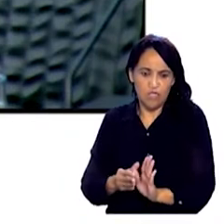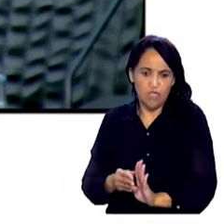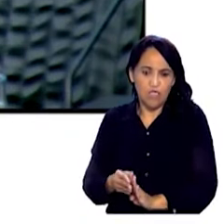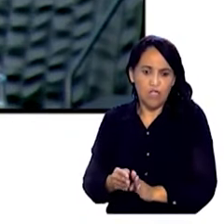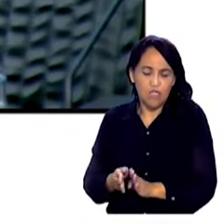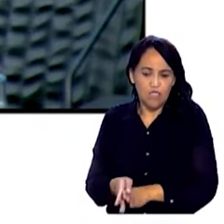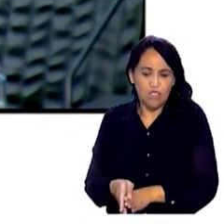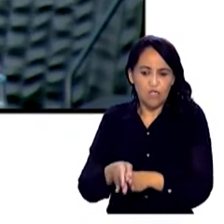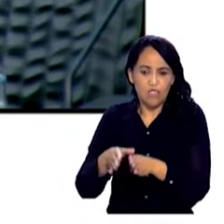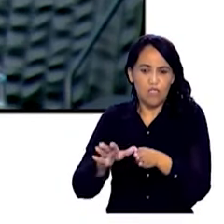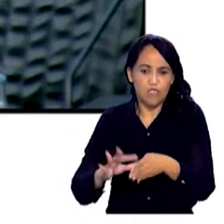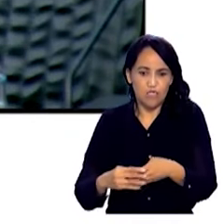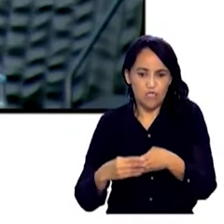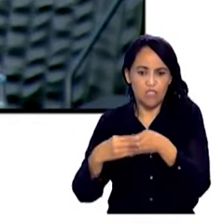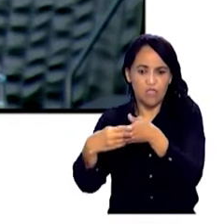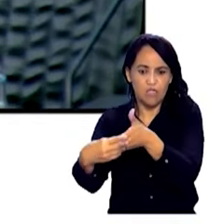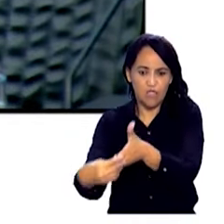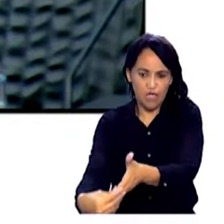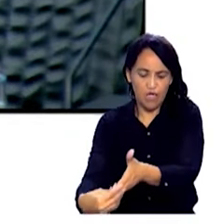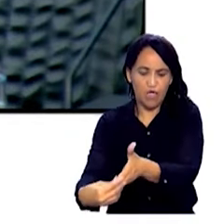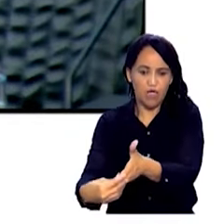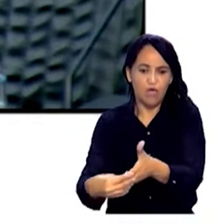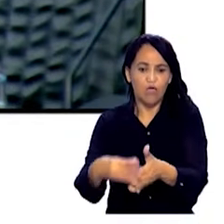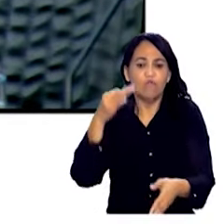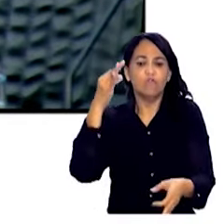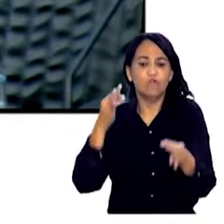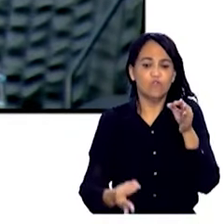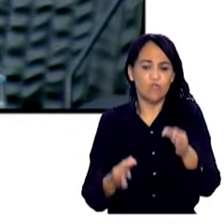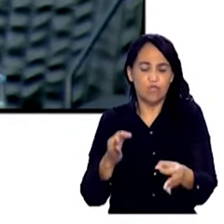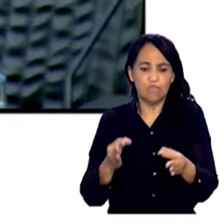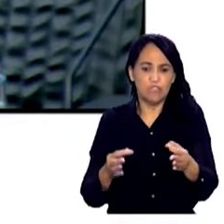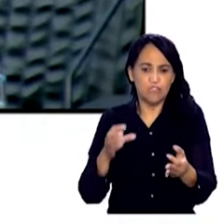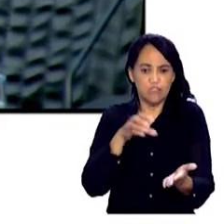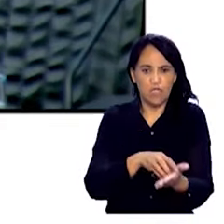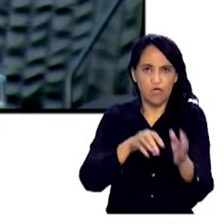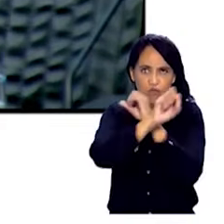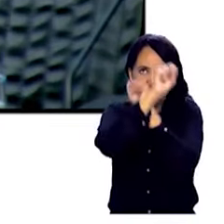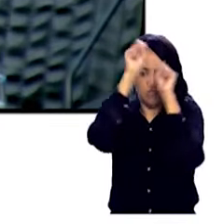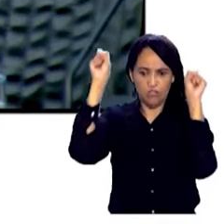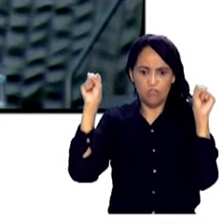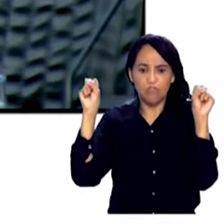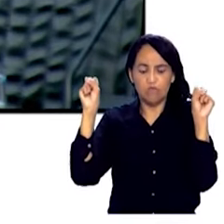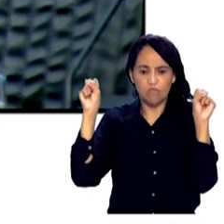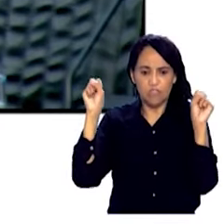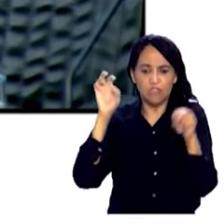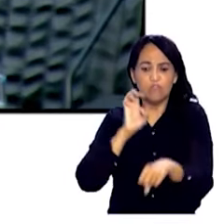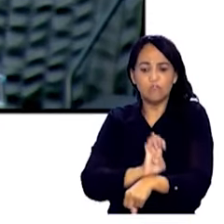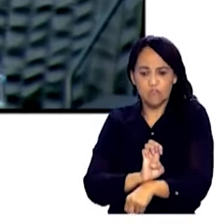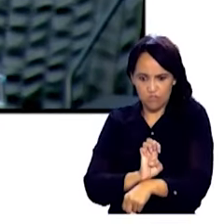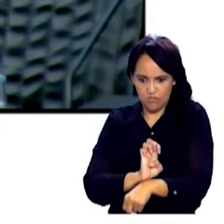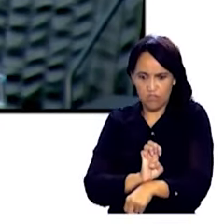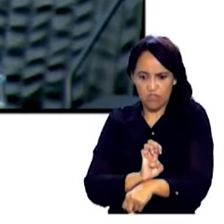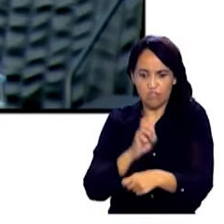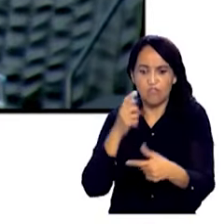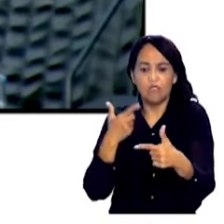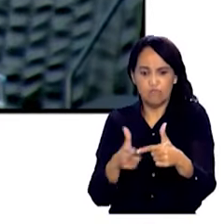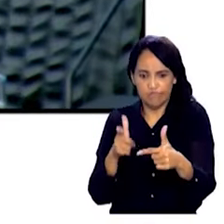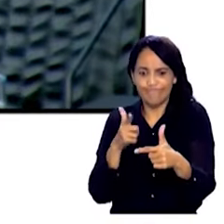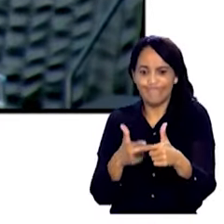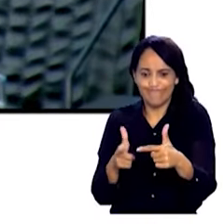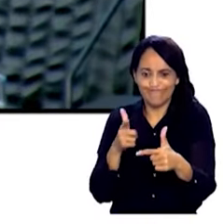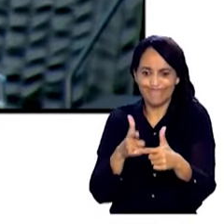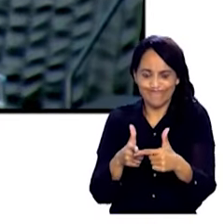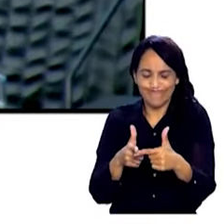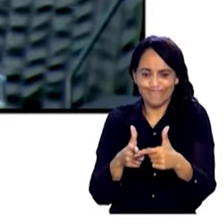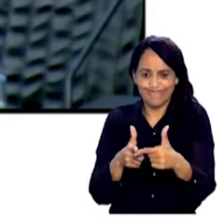Highest state Court of each state it Ison for the the Supreme Court to reverse a state Supreme Court Judgment on